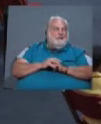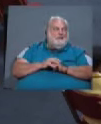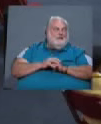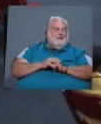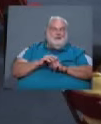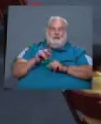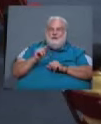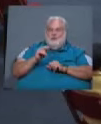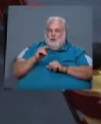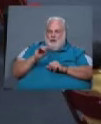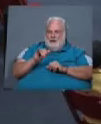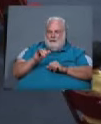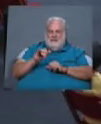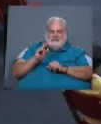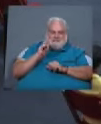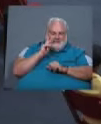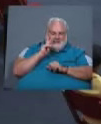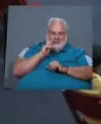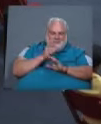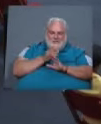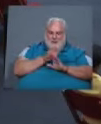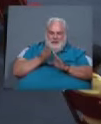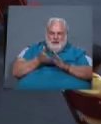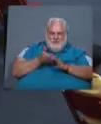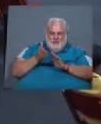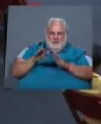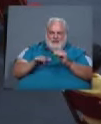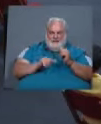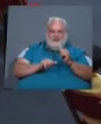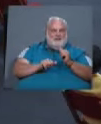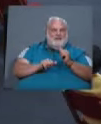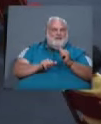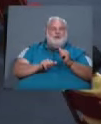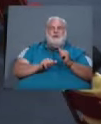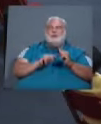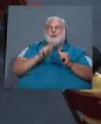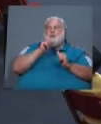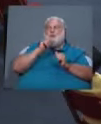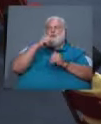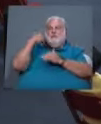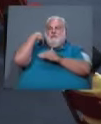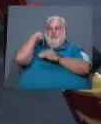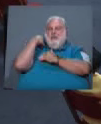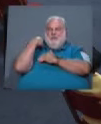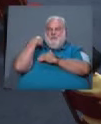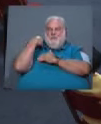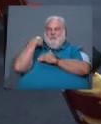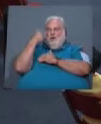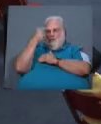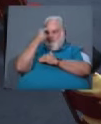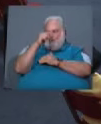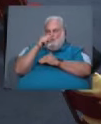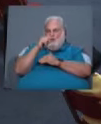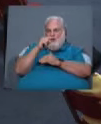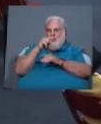one more time, Tony, let me try to get this out before we let you leave us. Whose responsibility is it for the notification,